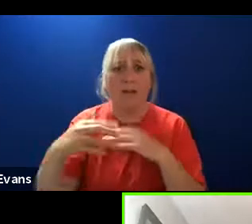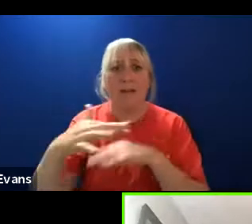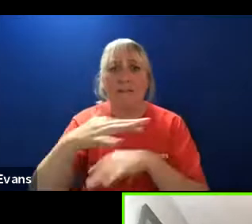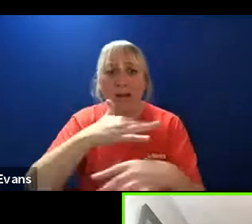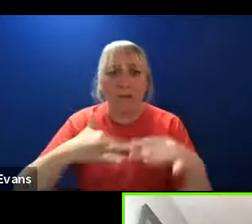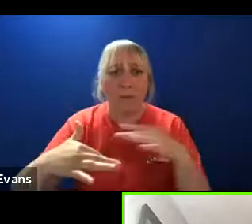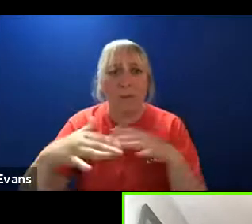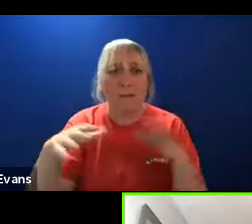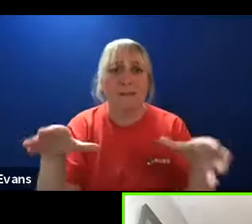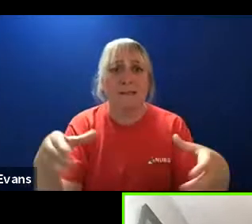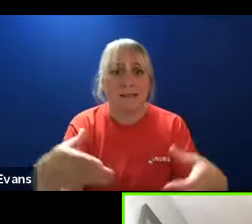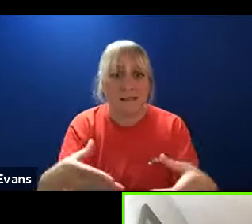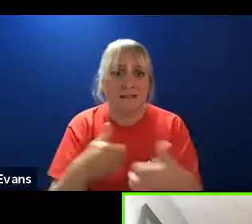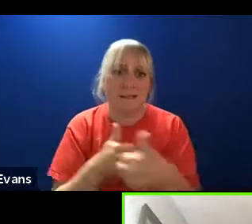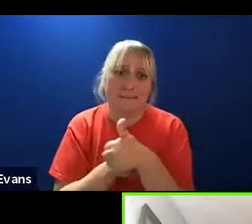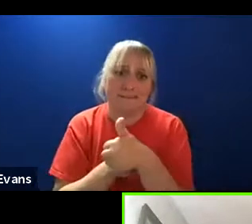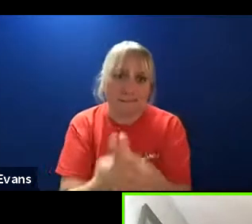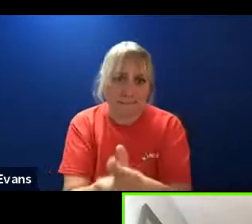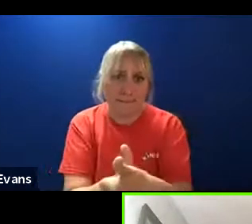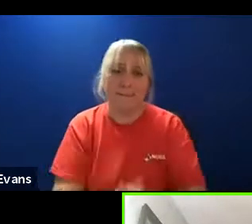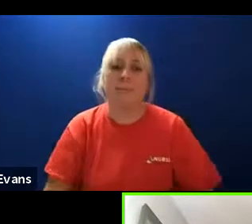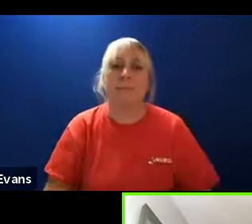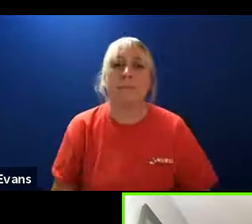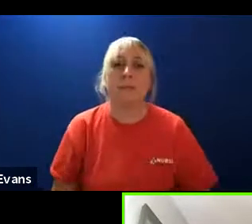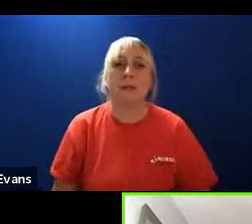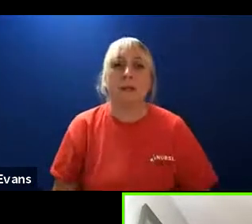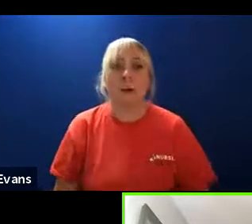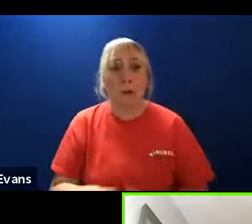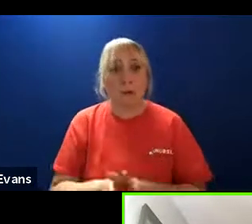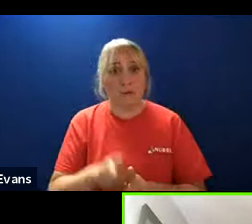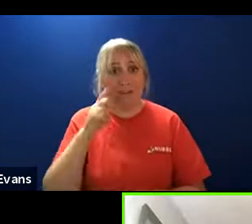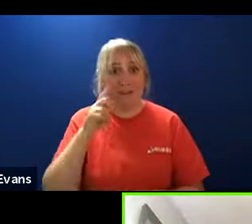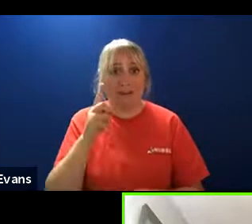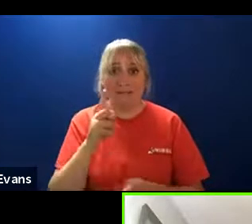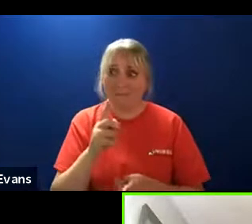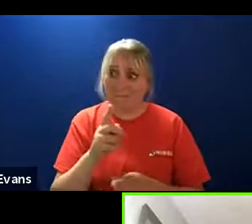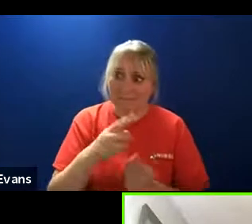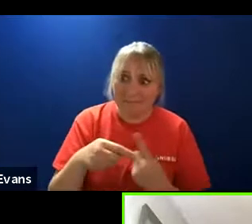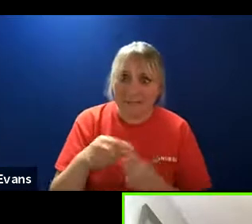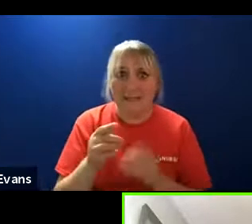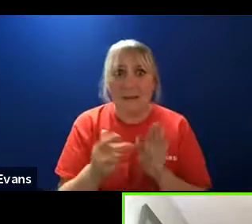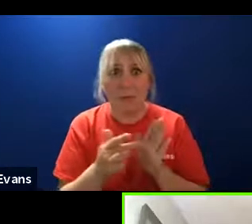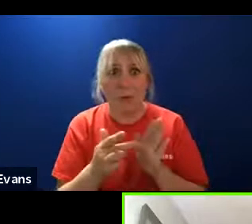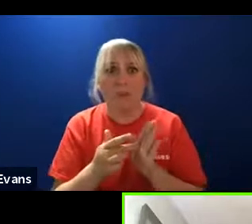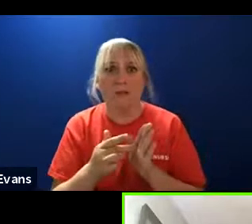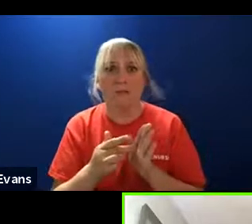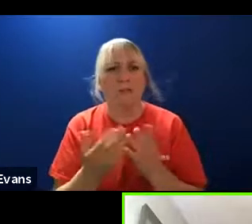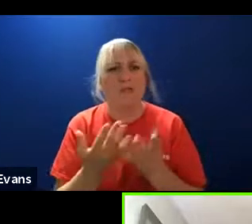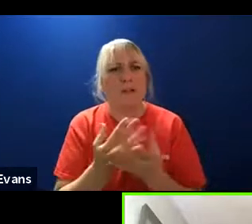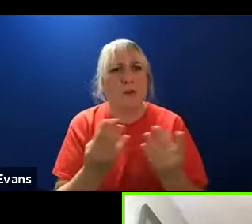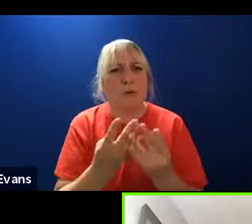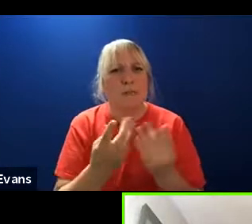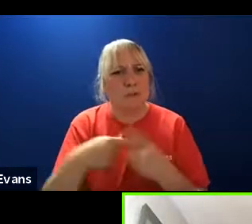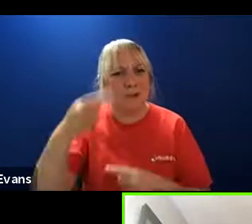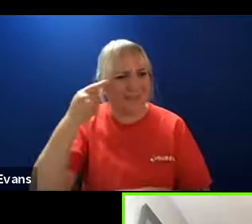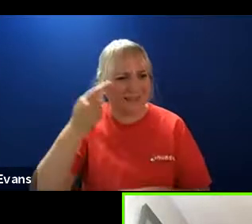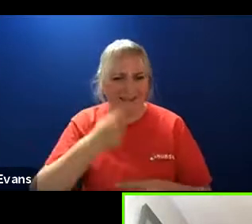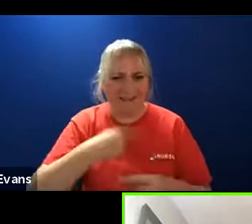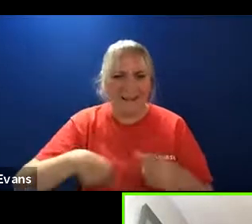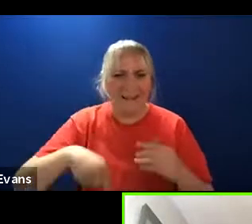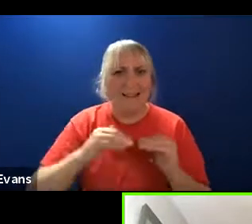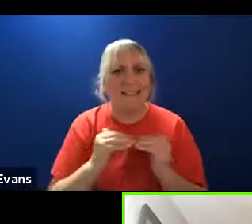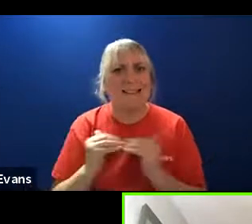that the resources that we would generally see as being kind of standard in a